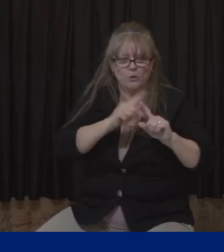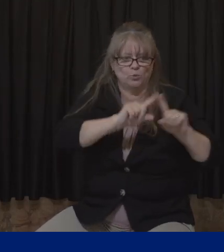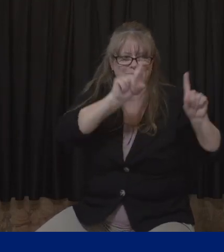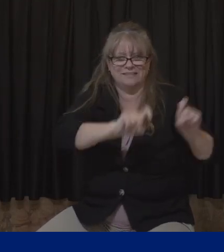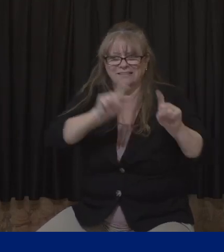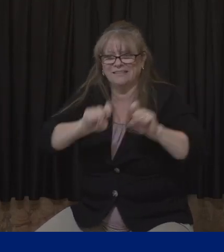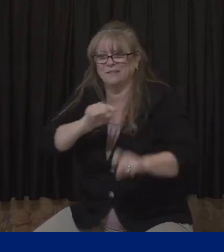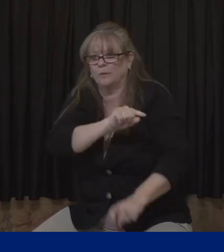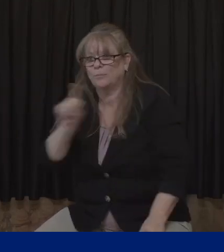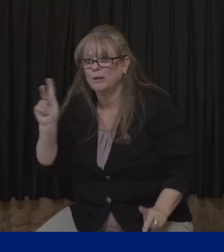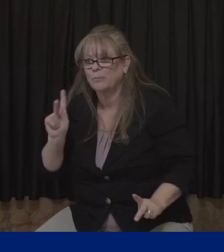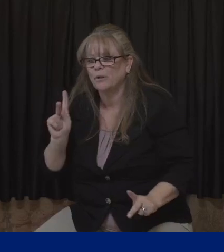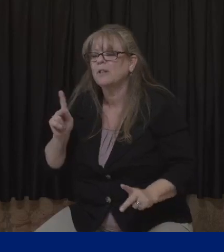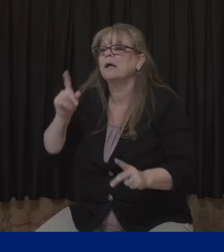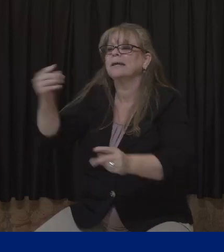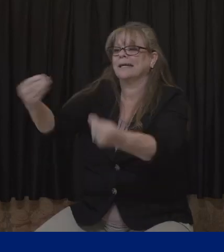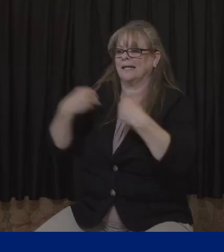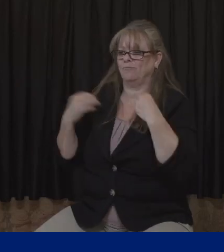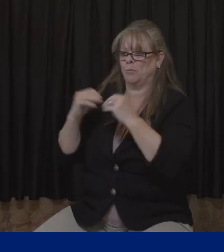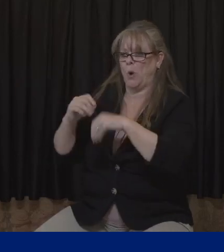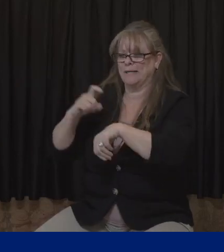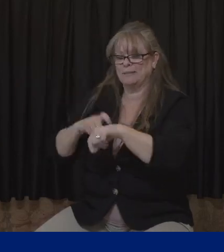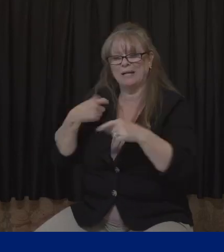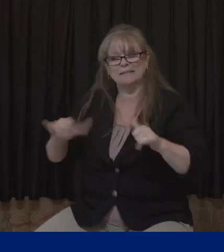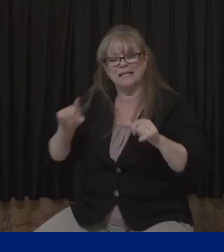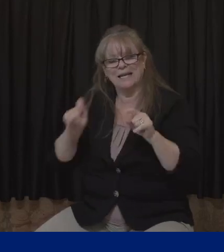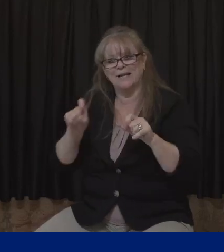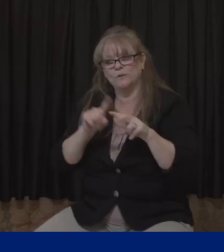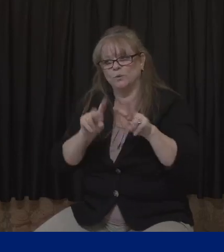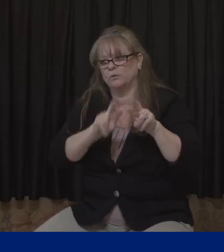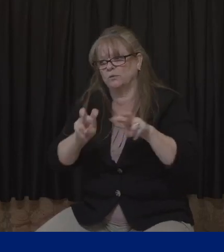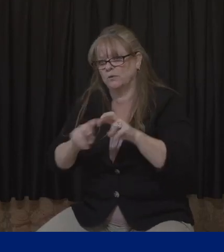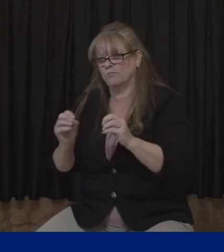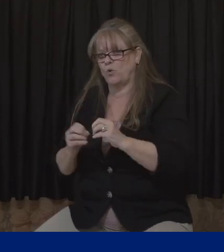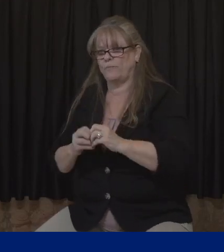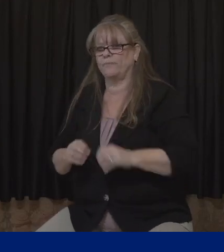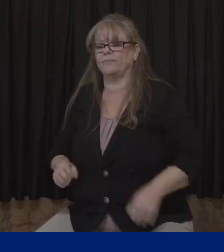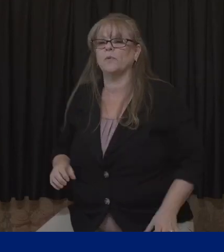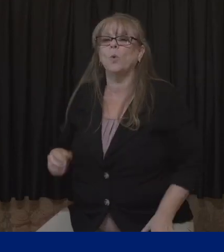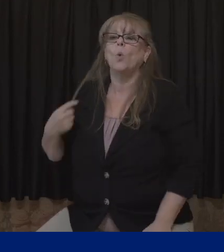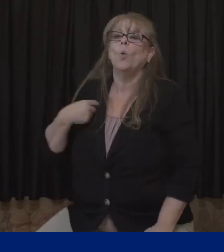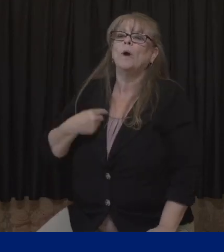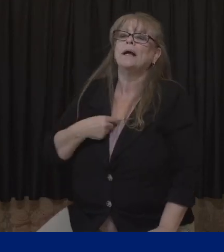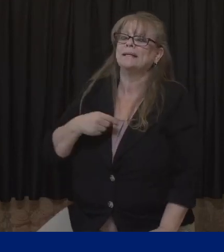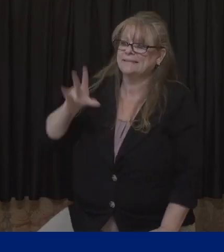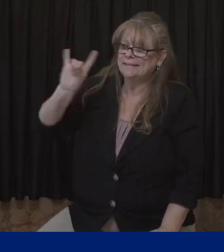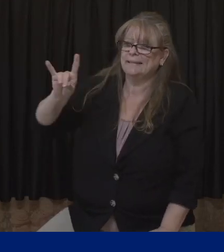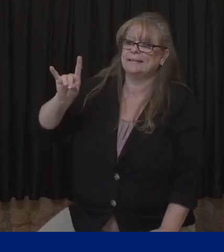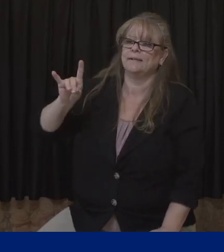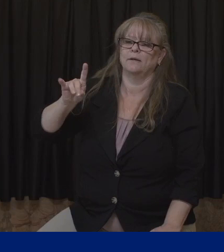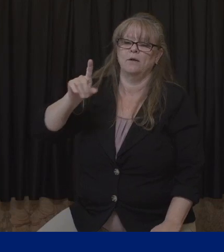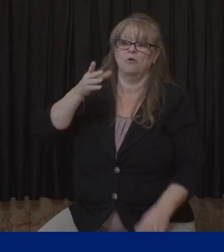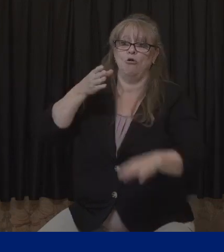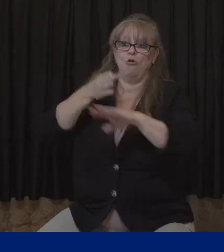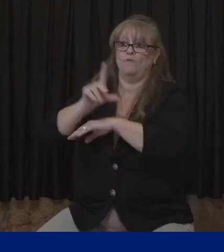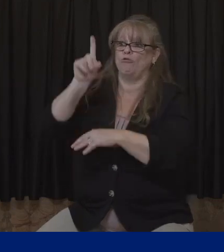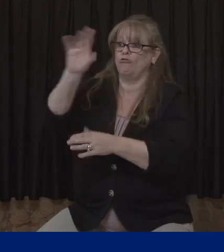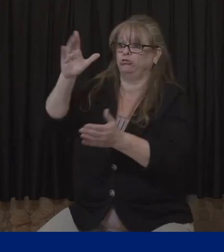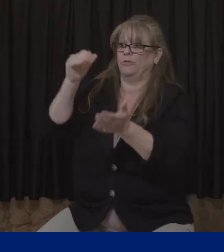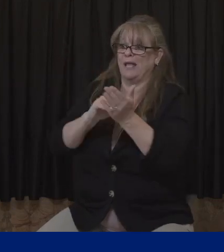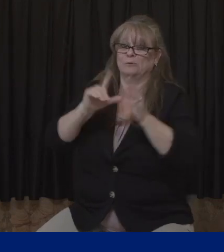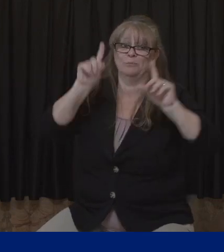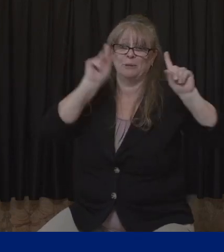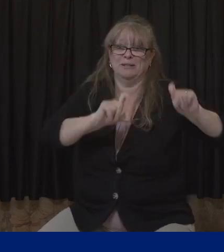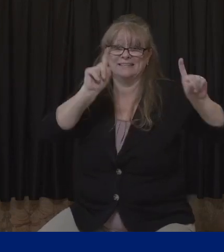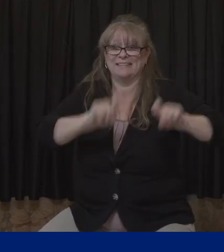answer. I will just reiterate some of the news we announced from last week. We have received over 100,000 tests from South Korea that we purchased from